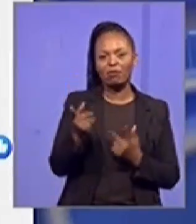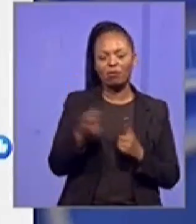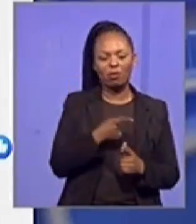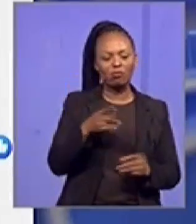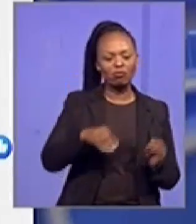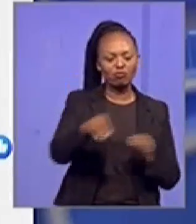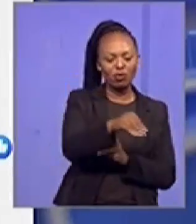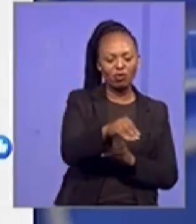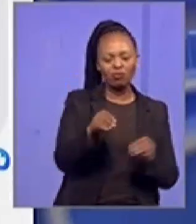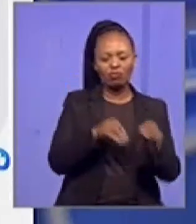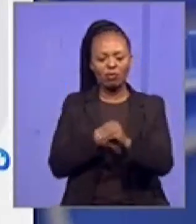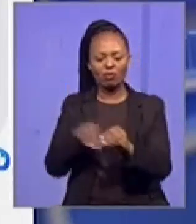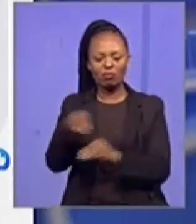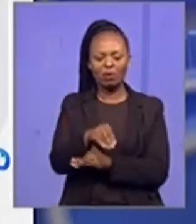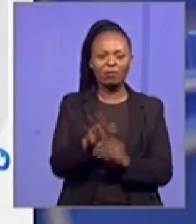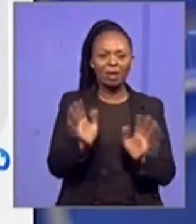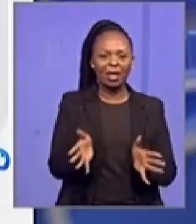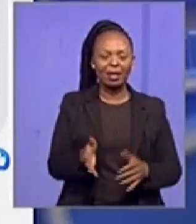le leng.